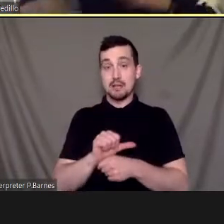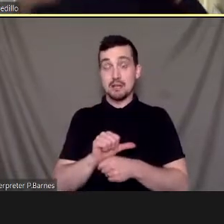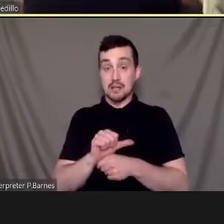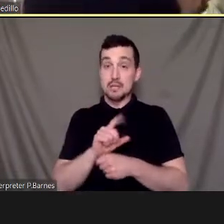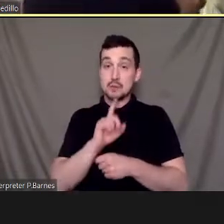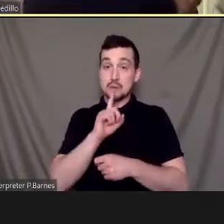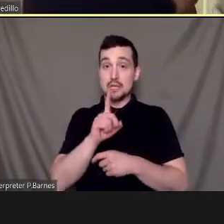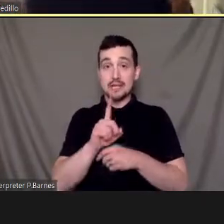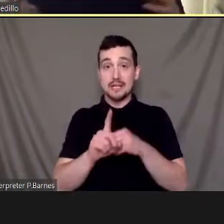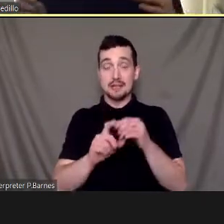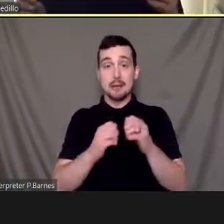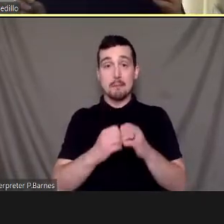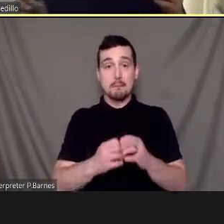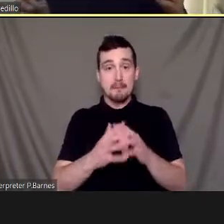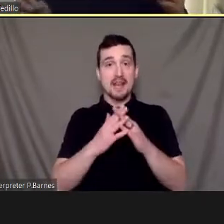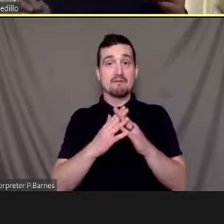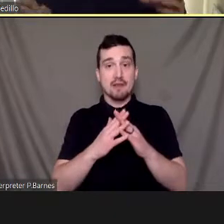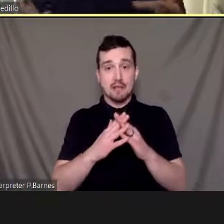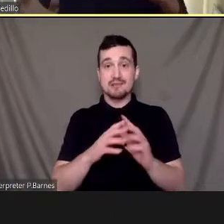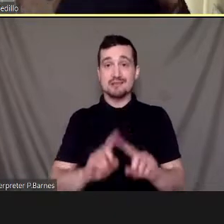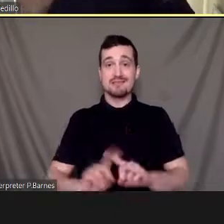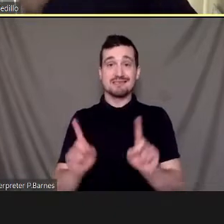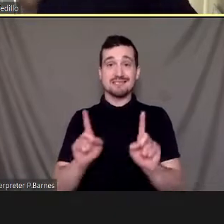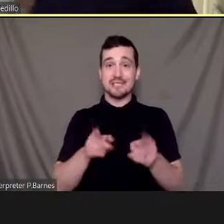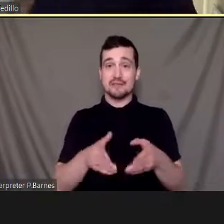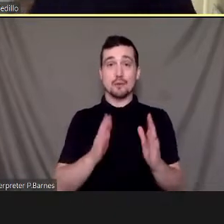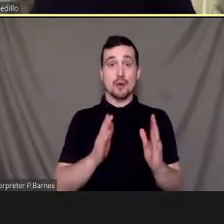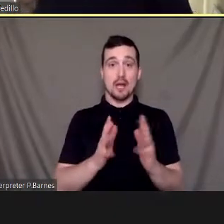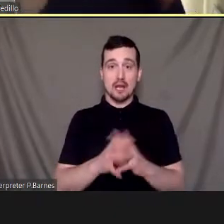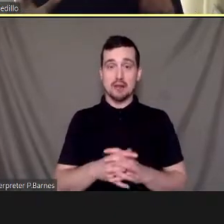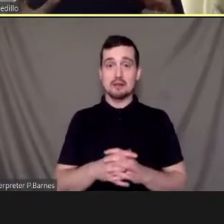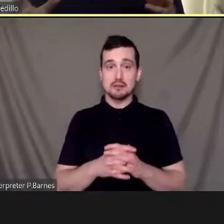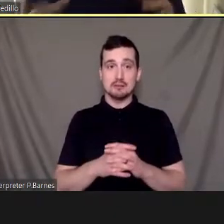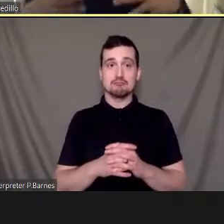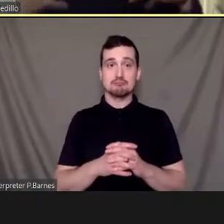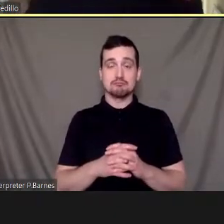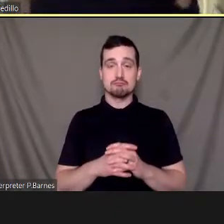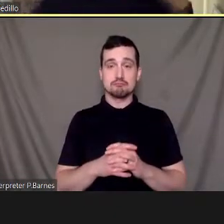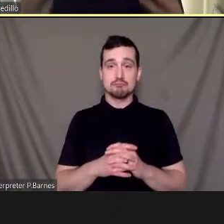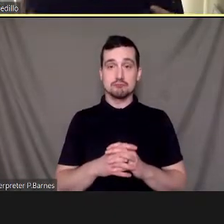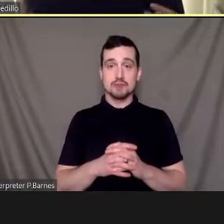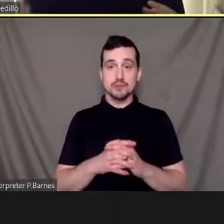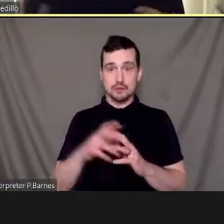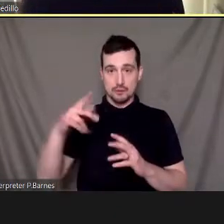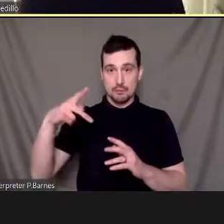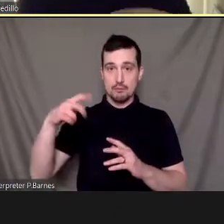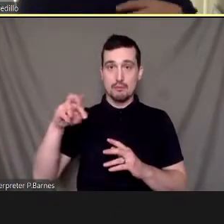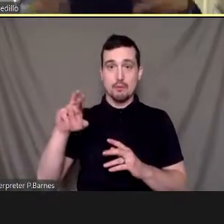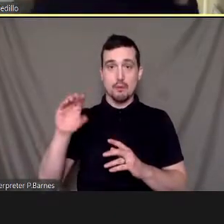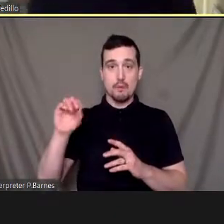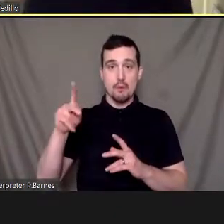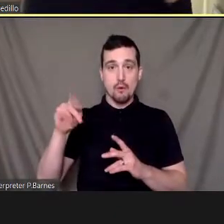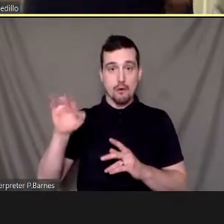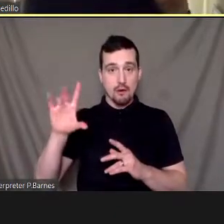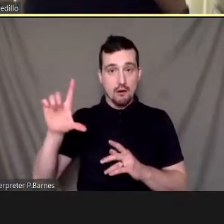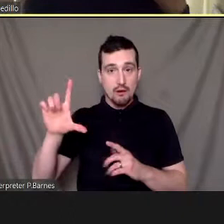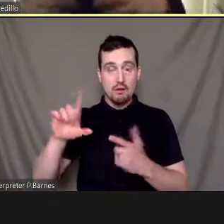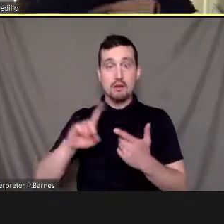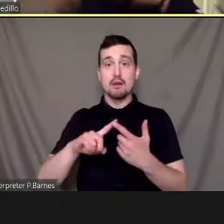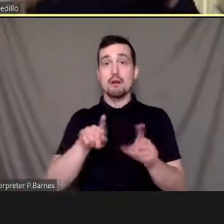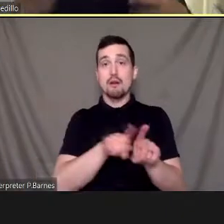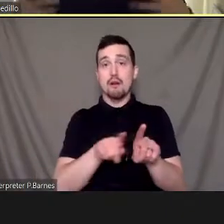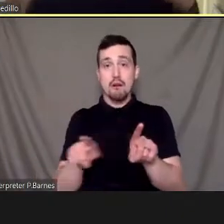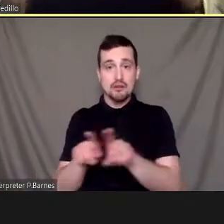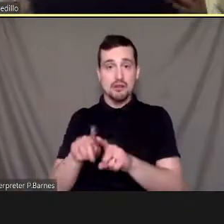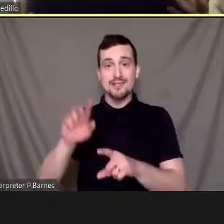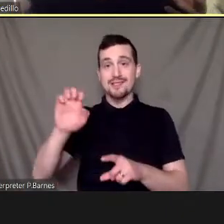manifests differently, and it is corporeal, it is embodied. But what leads to